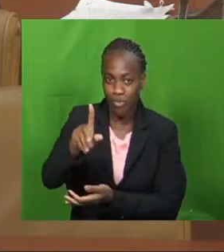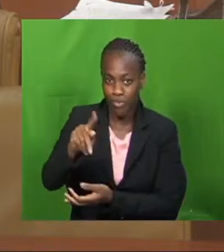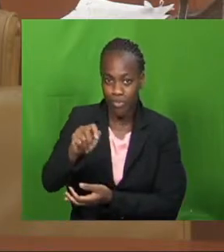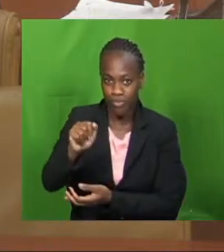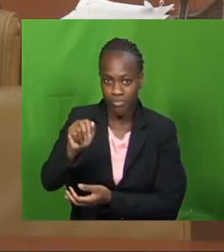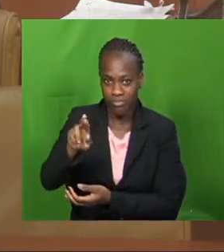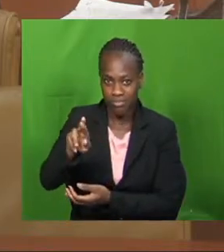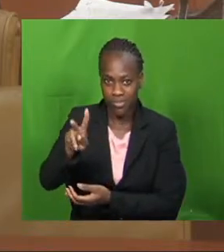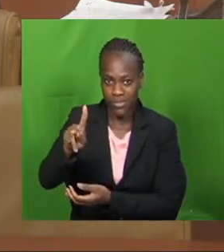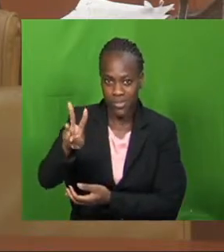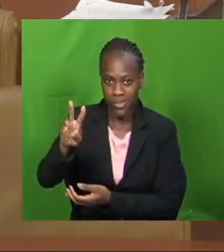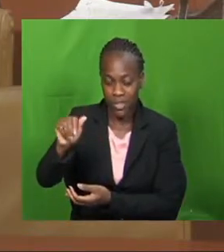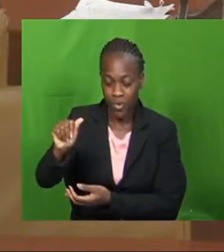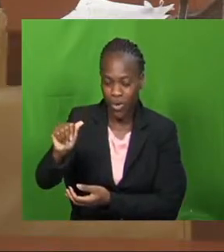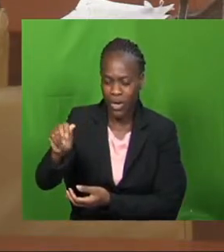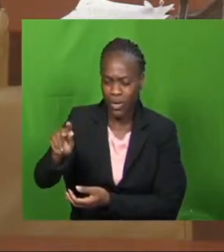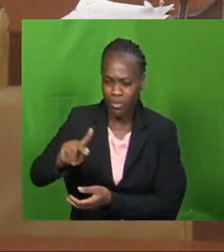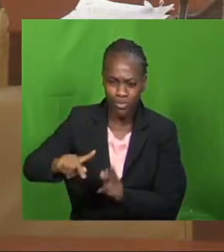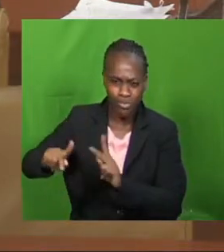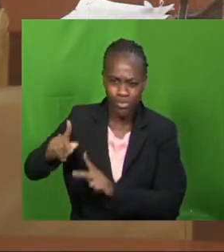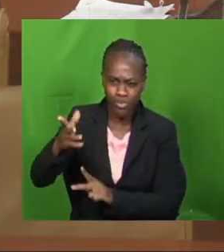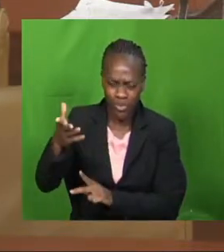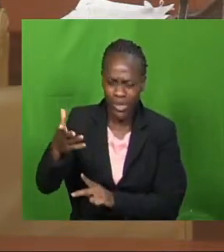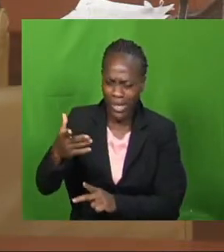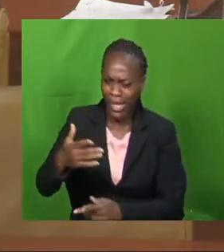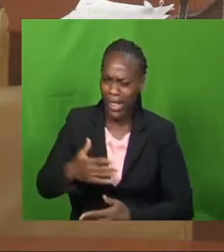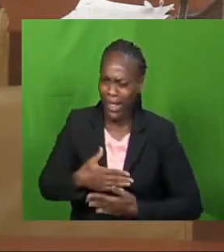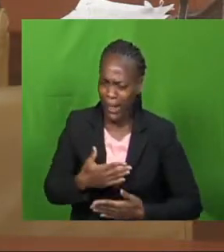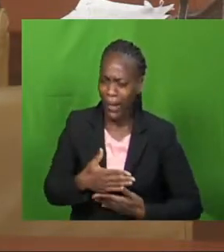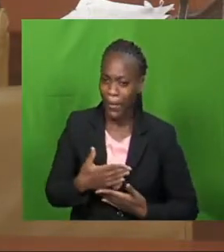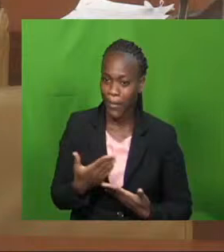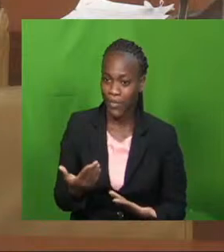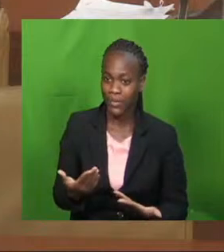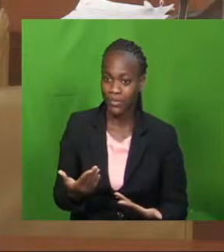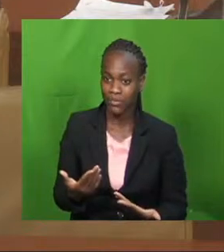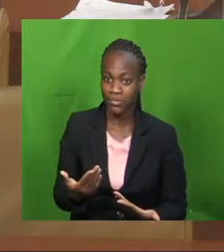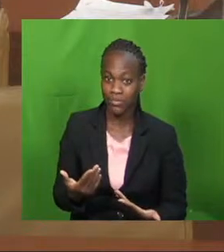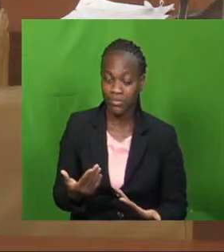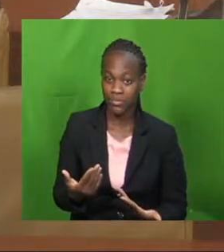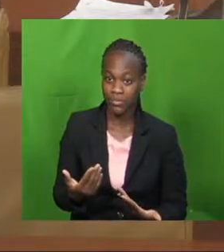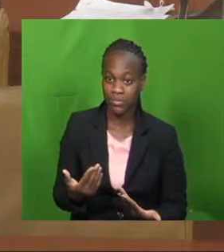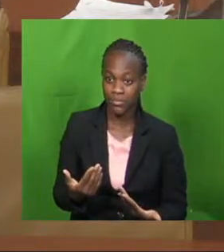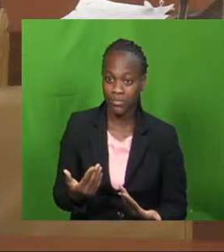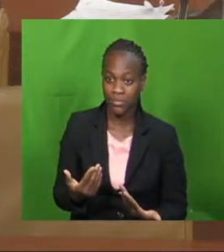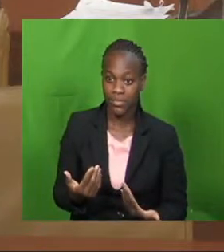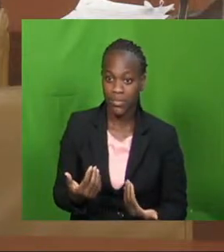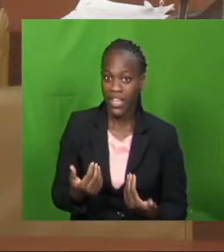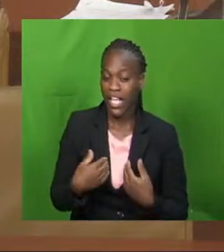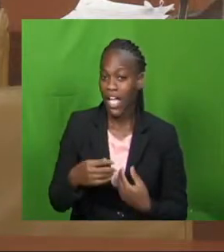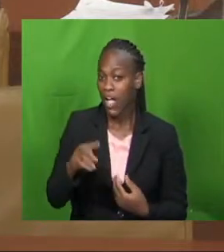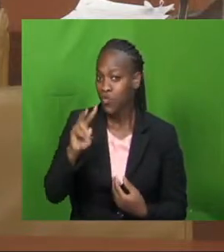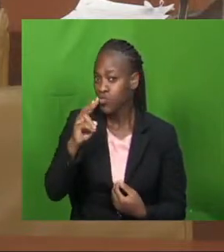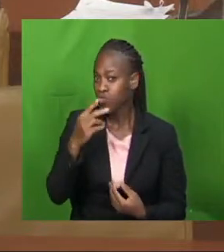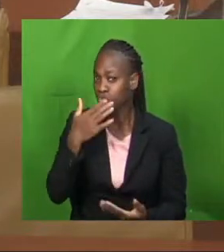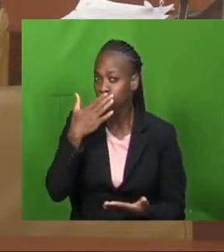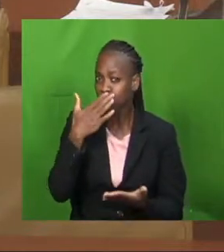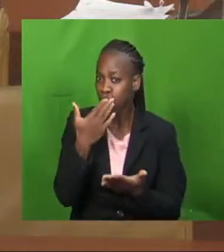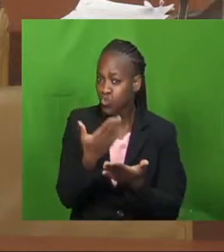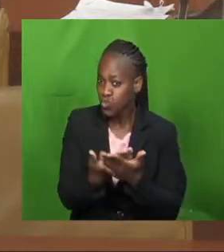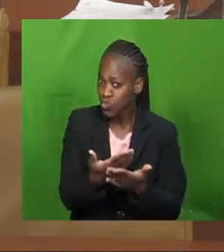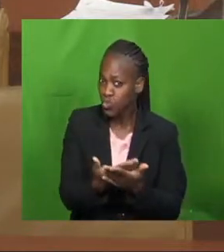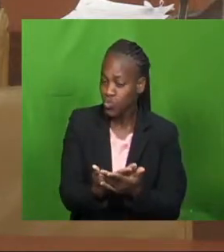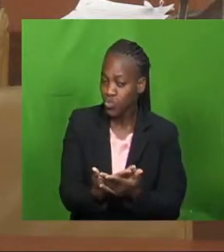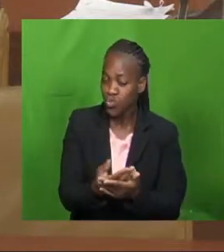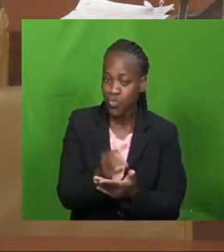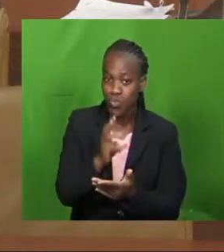this will bring to two major water projects in the Western region. The Sekedi Takrady water